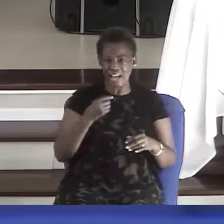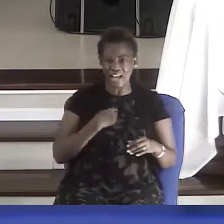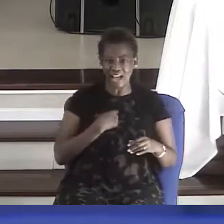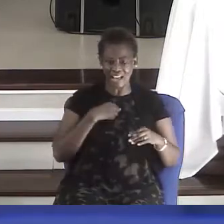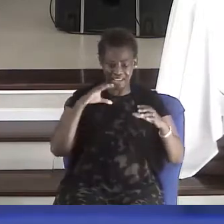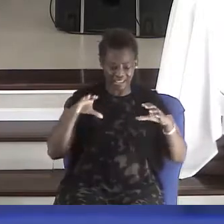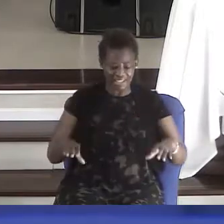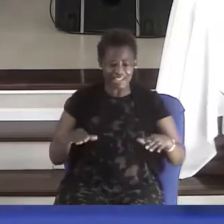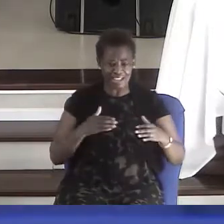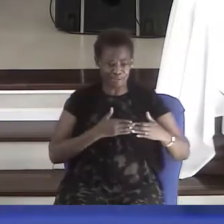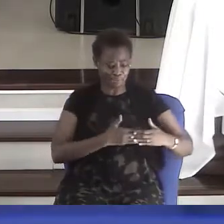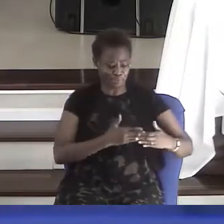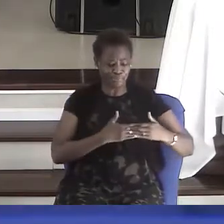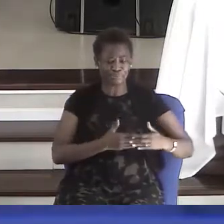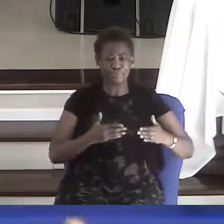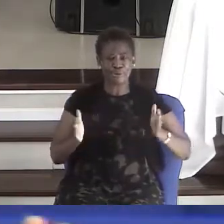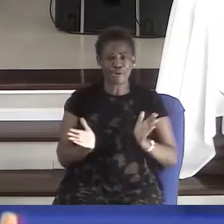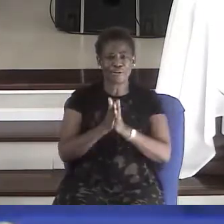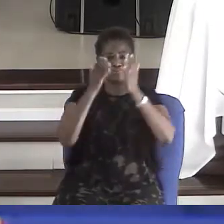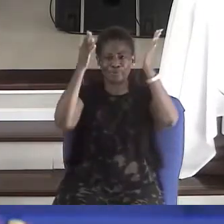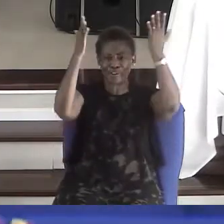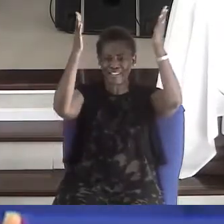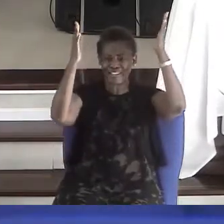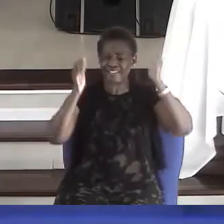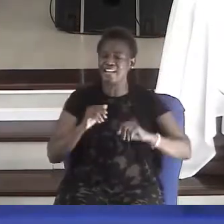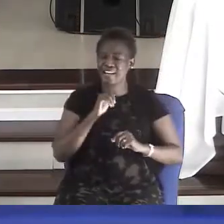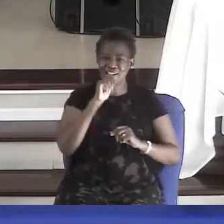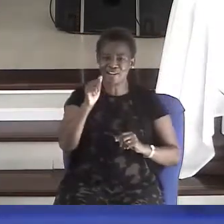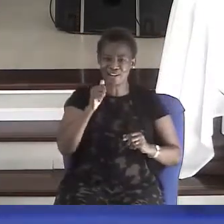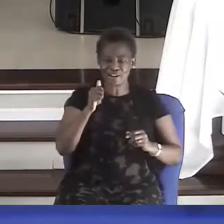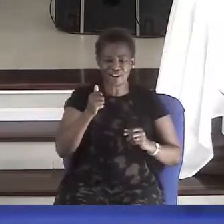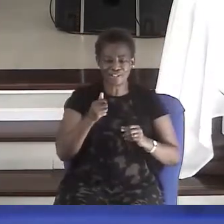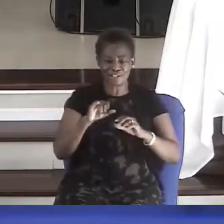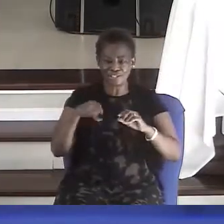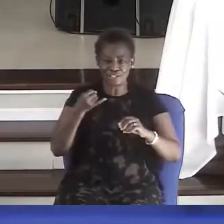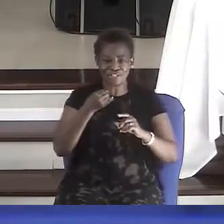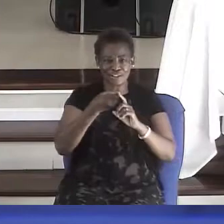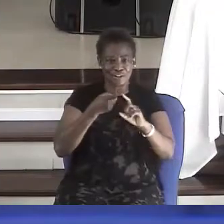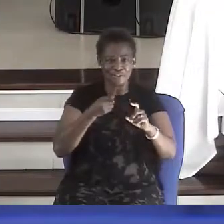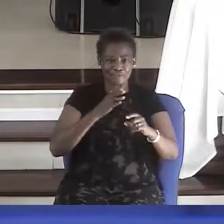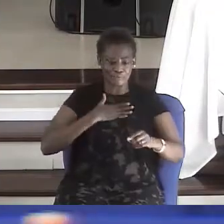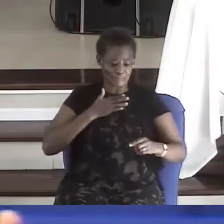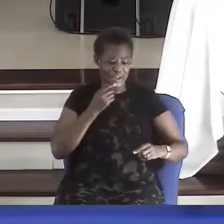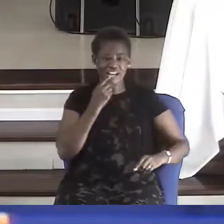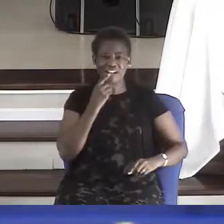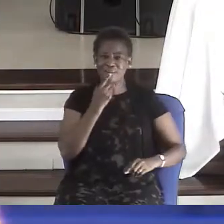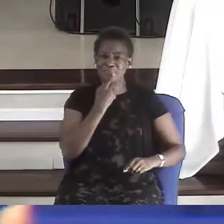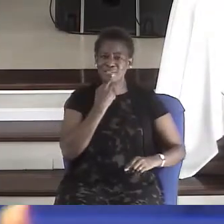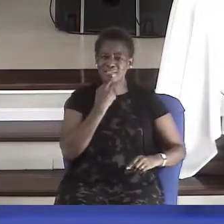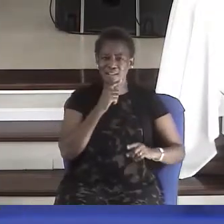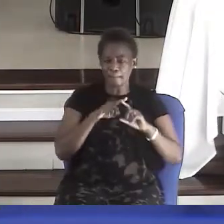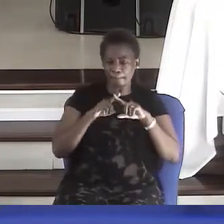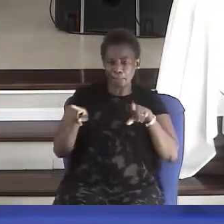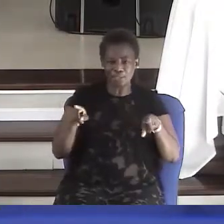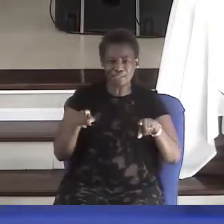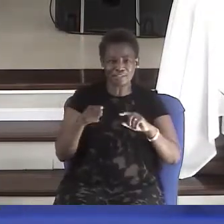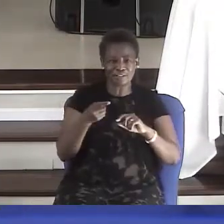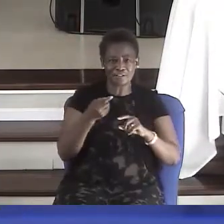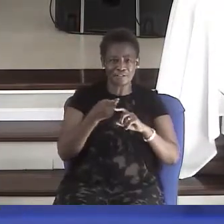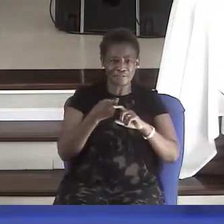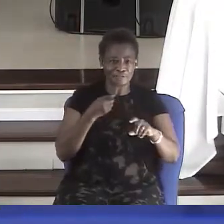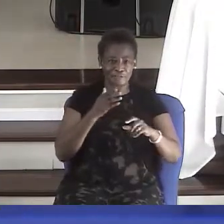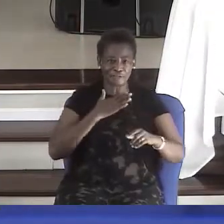now, praise can be not just from my lips, but from my heart. And He's making it clear that I